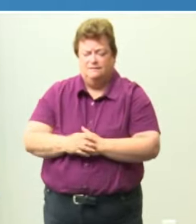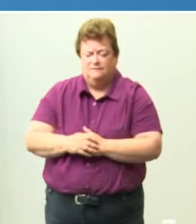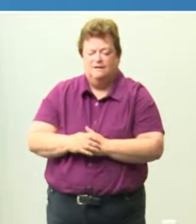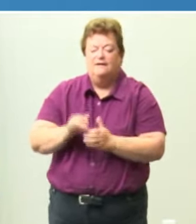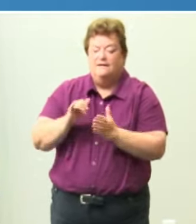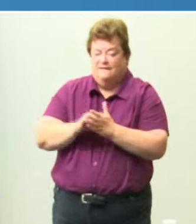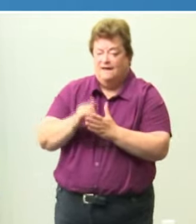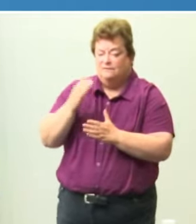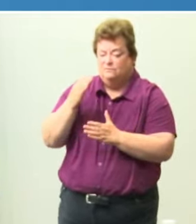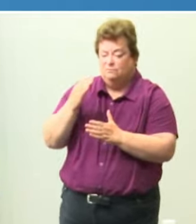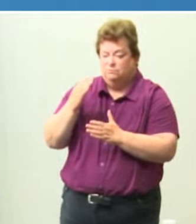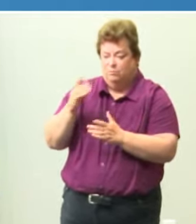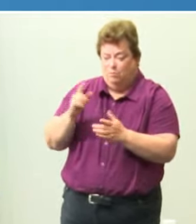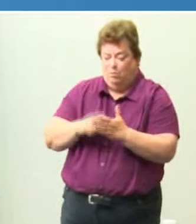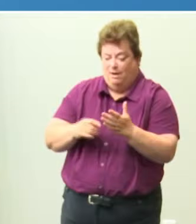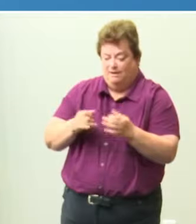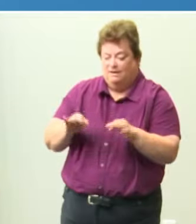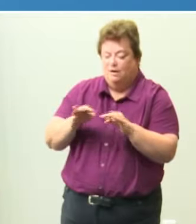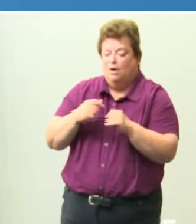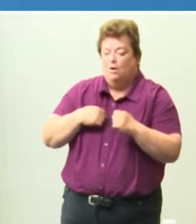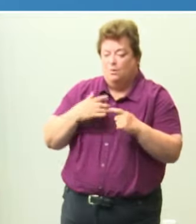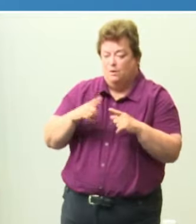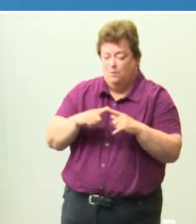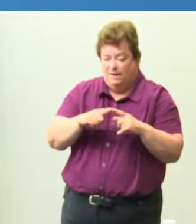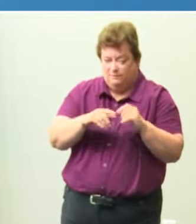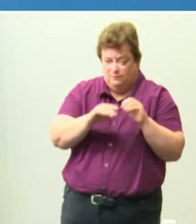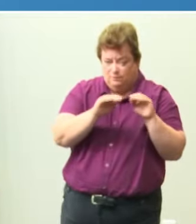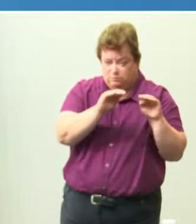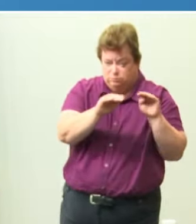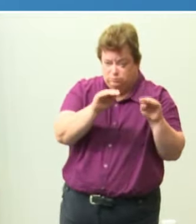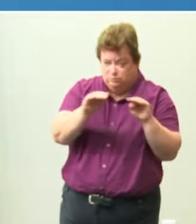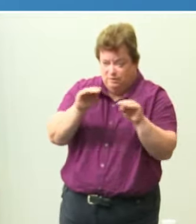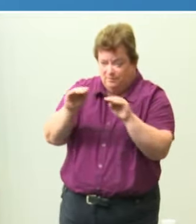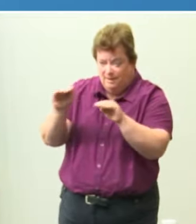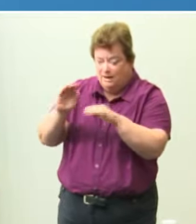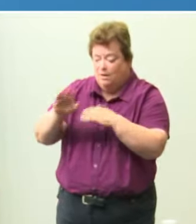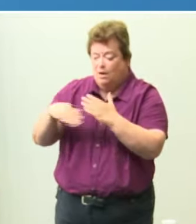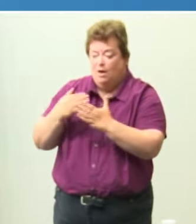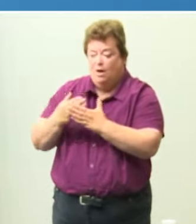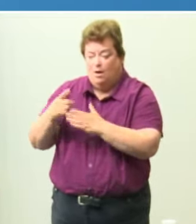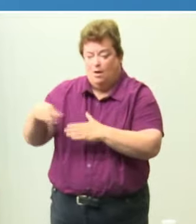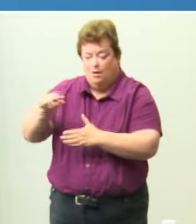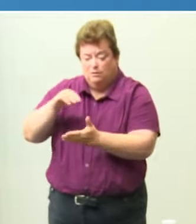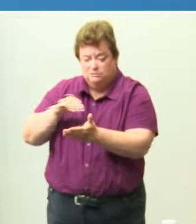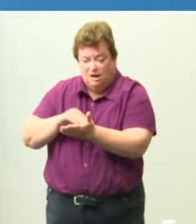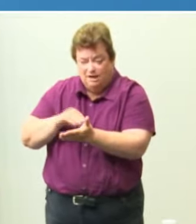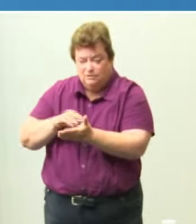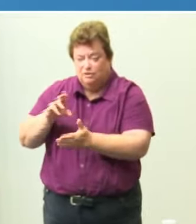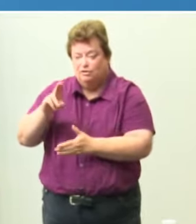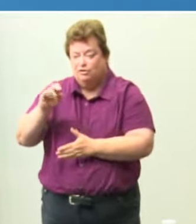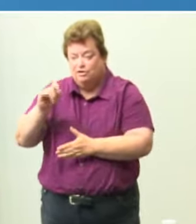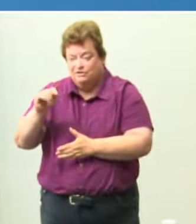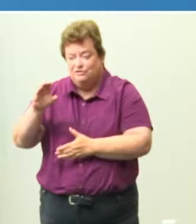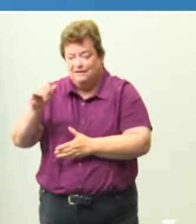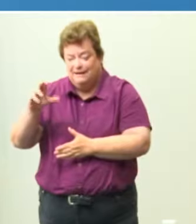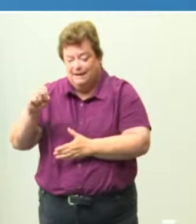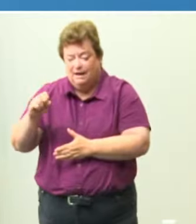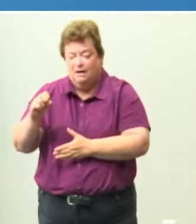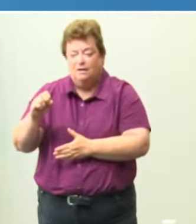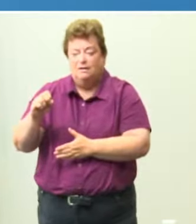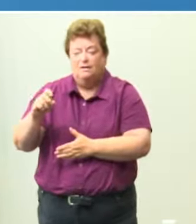what's critical. We've gone on this campaign to remind all of the different providers out there, urgent carers, primary care